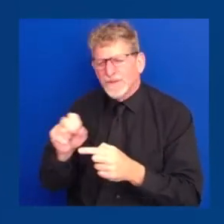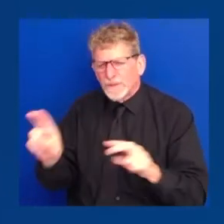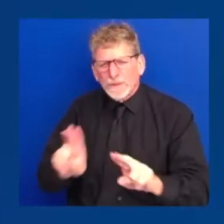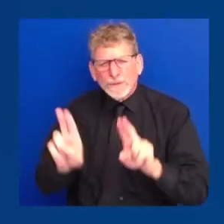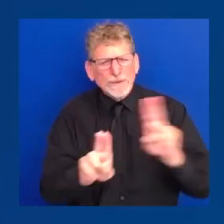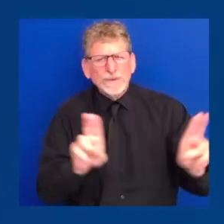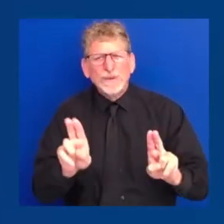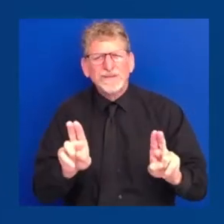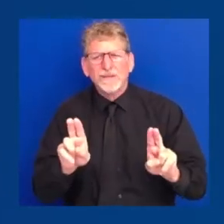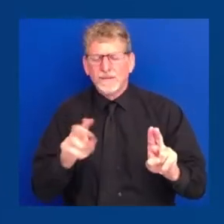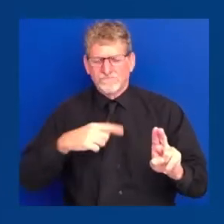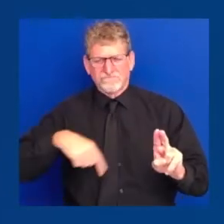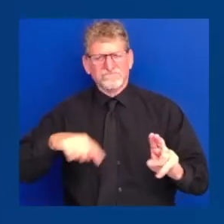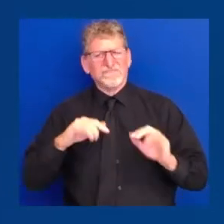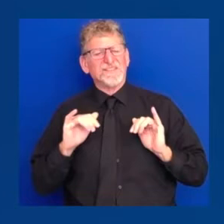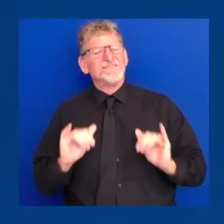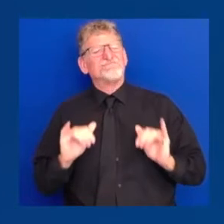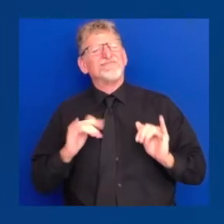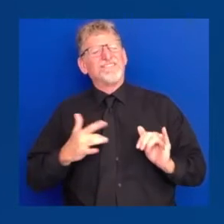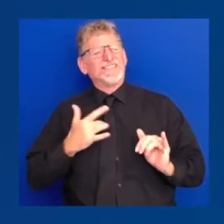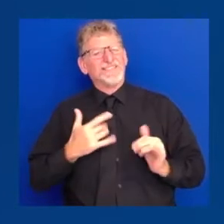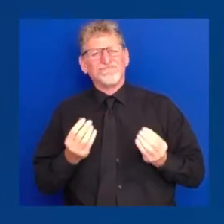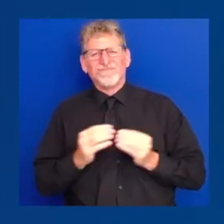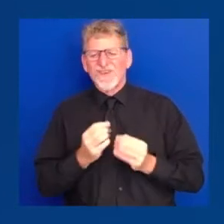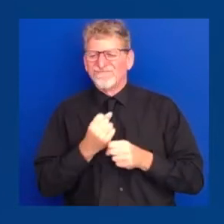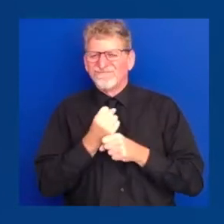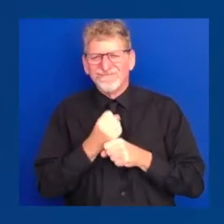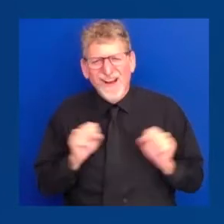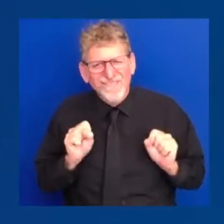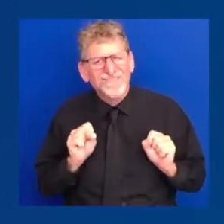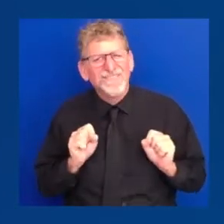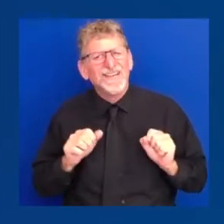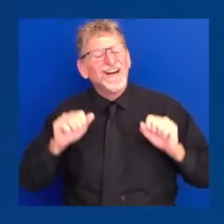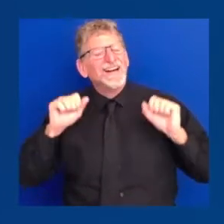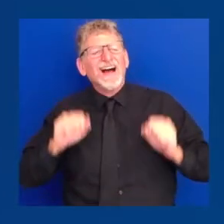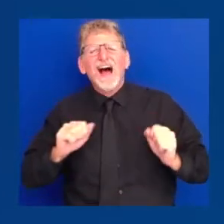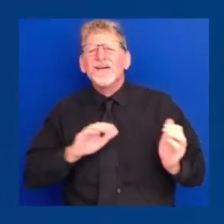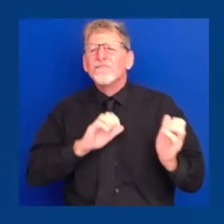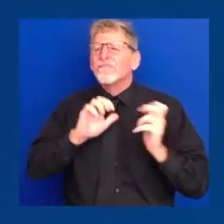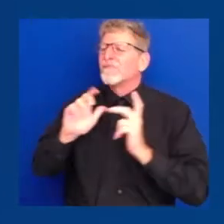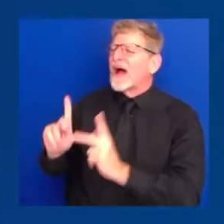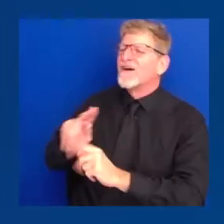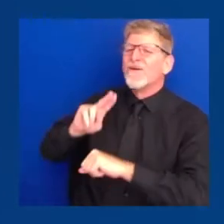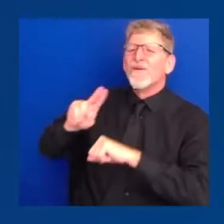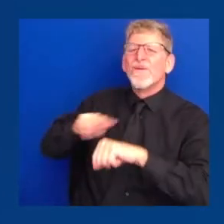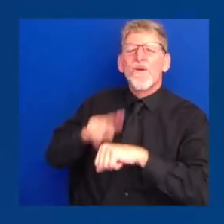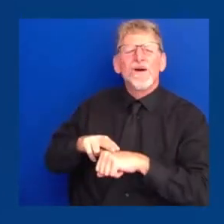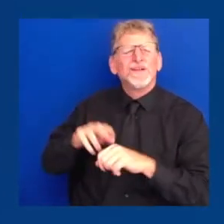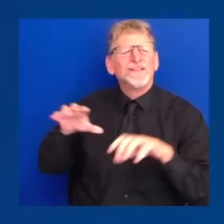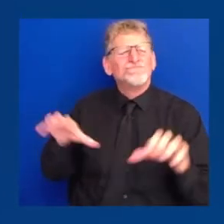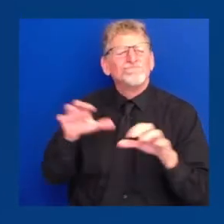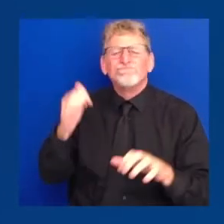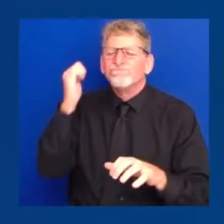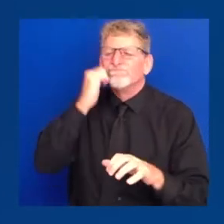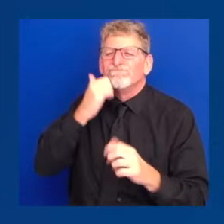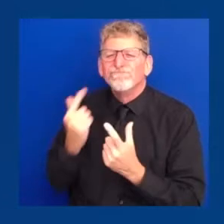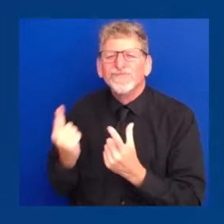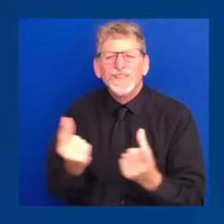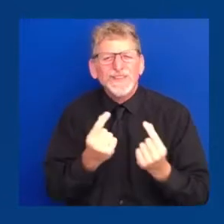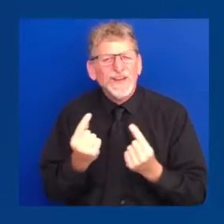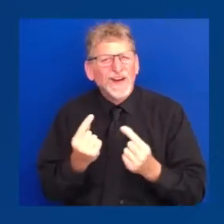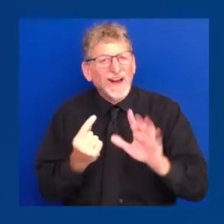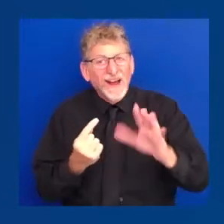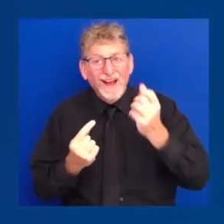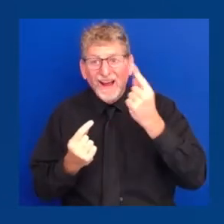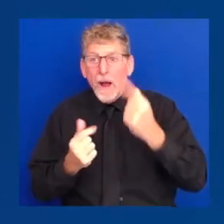routines. And under the latest CDC recommendations, most Americans in most of the country can now be